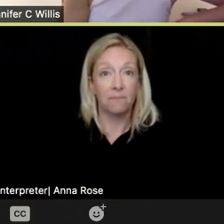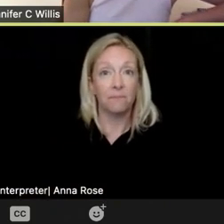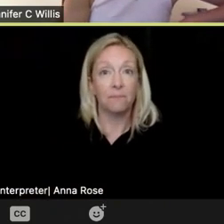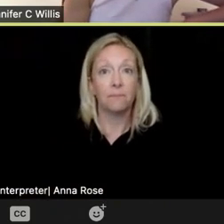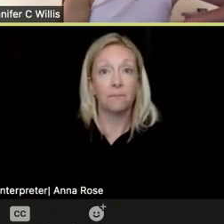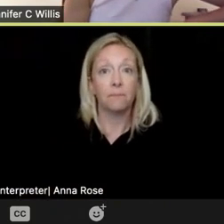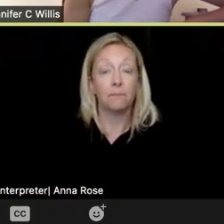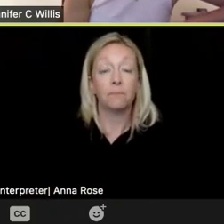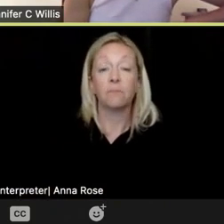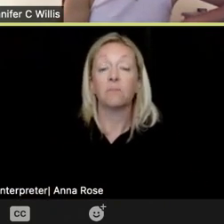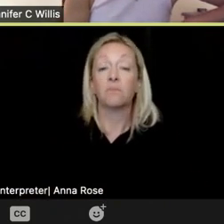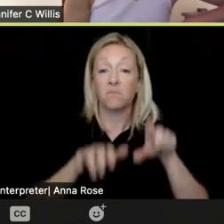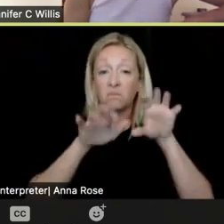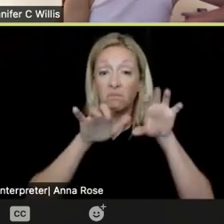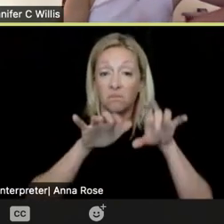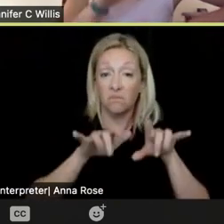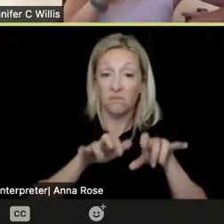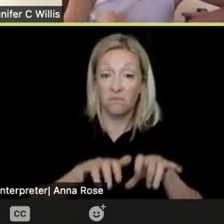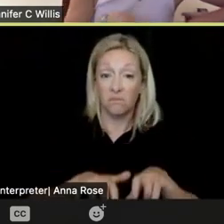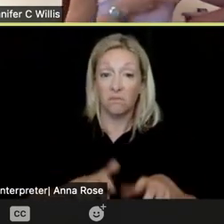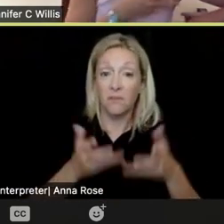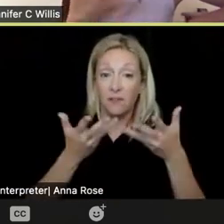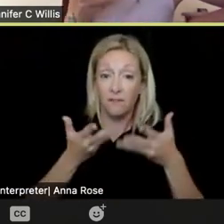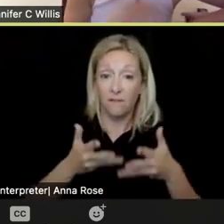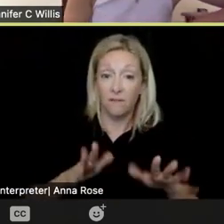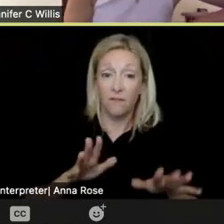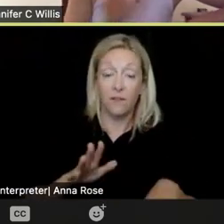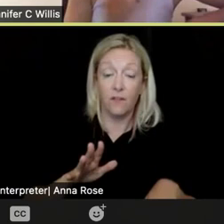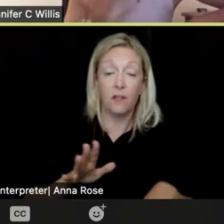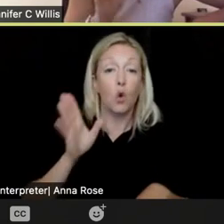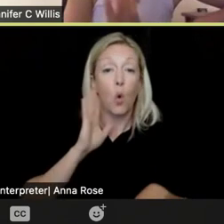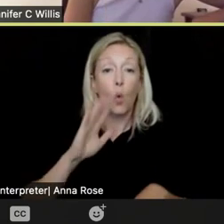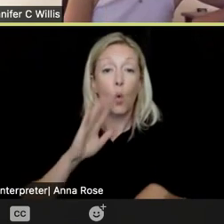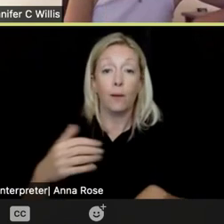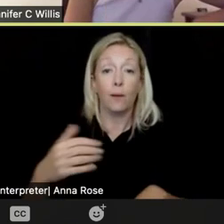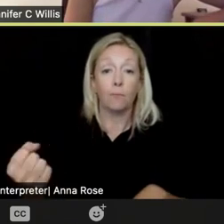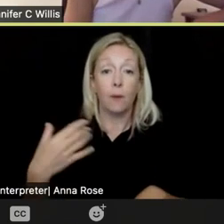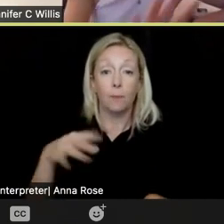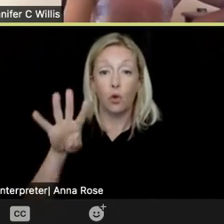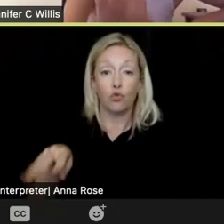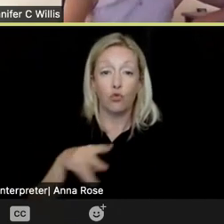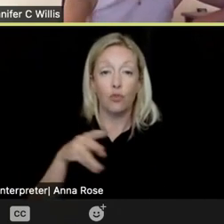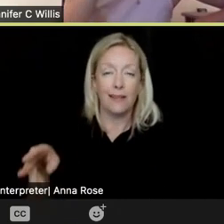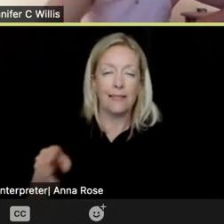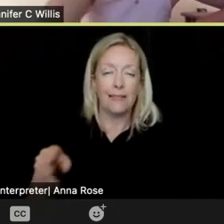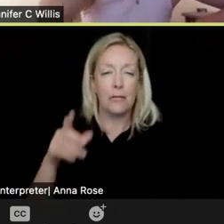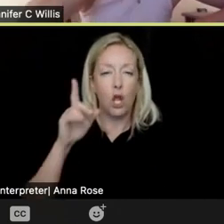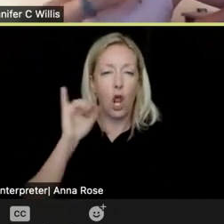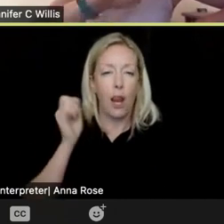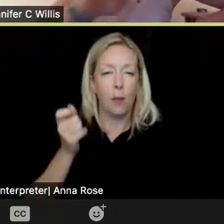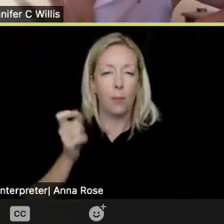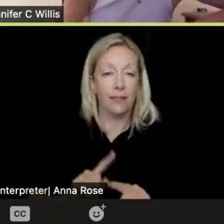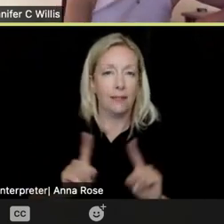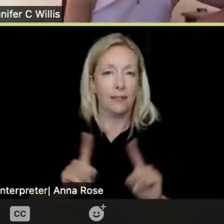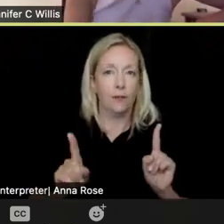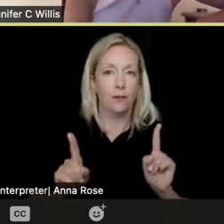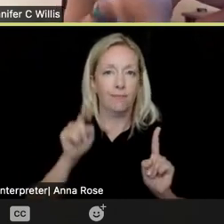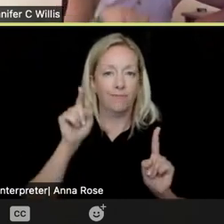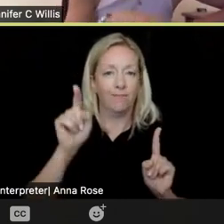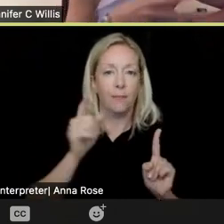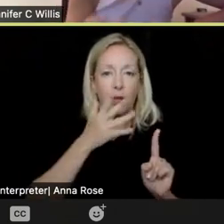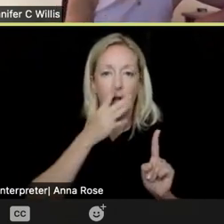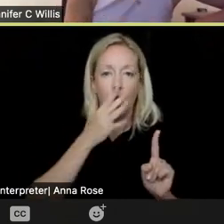Then once you complete the questionnaire, it'll spit out a grid that doesn't look exactly like this because there's colors and words on